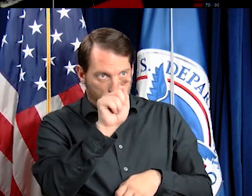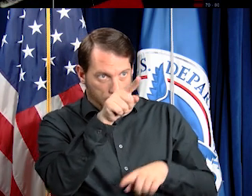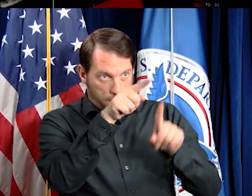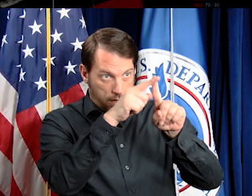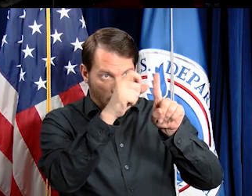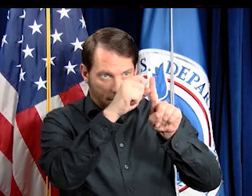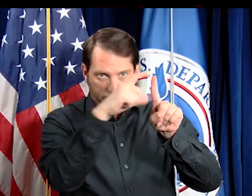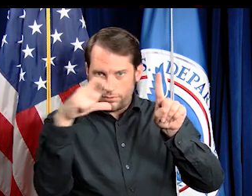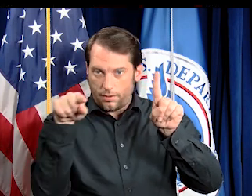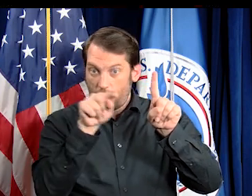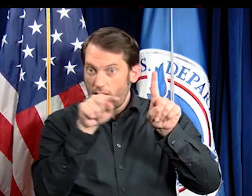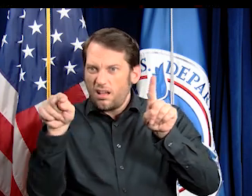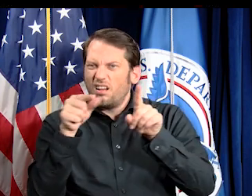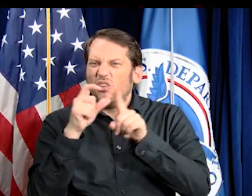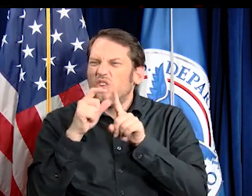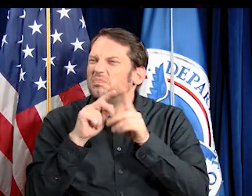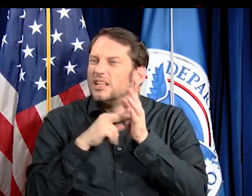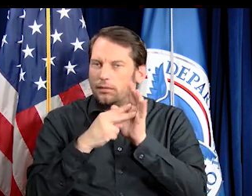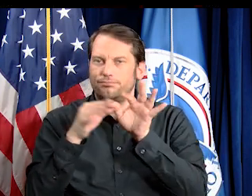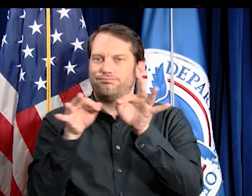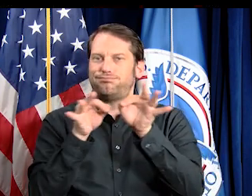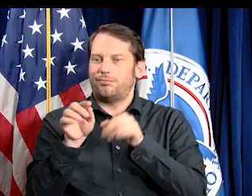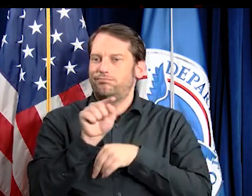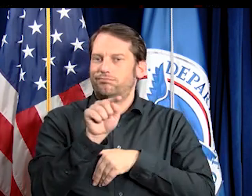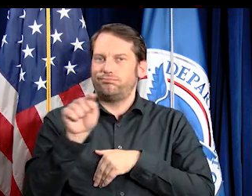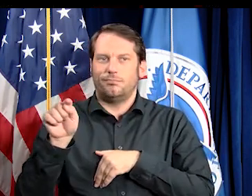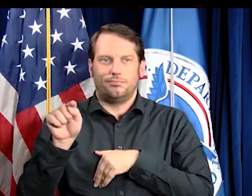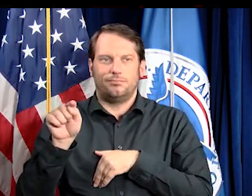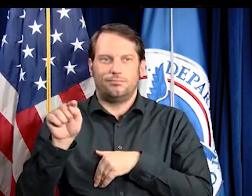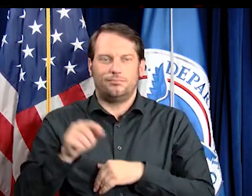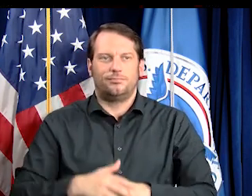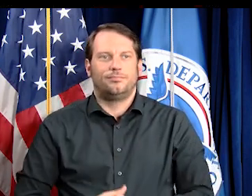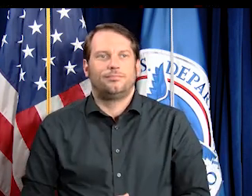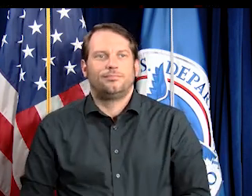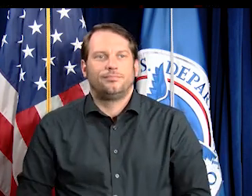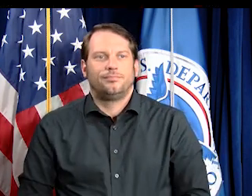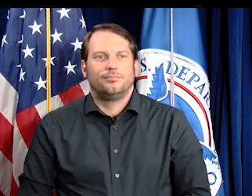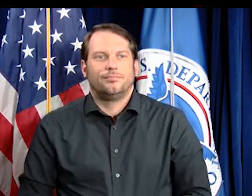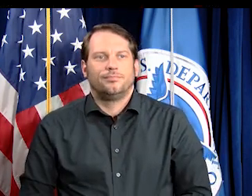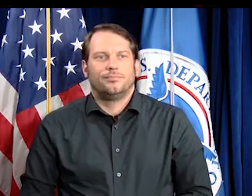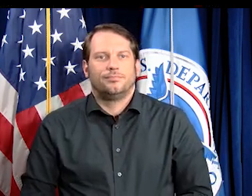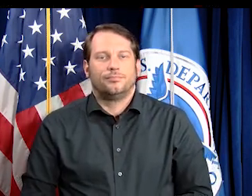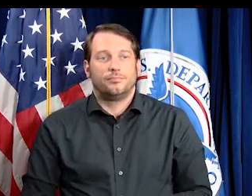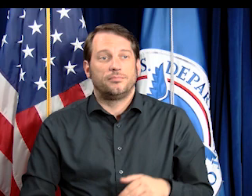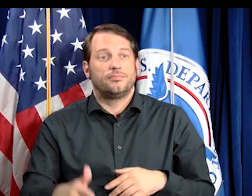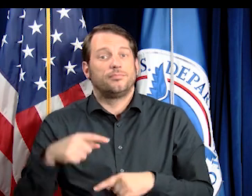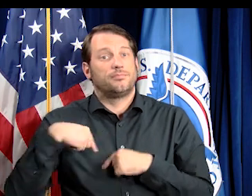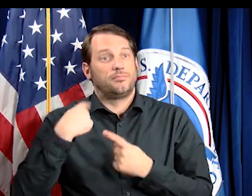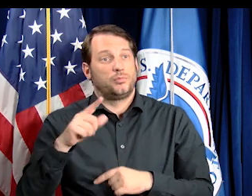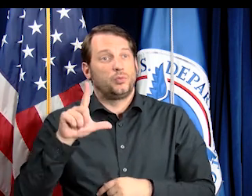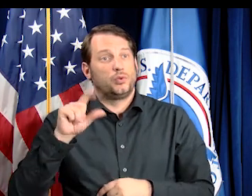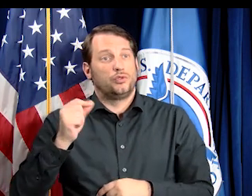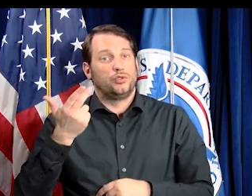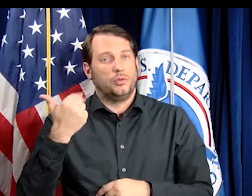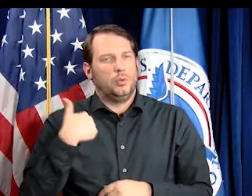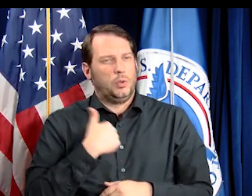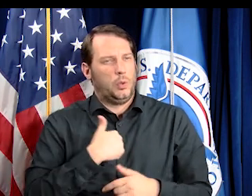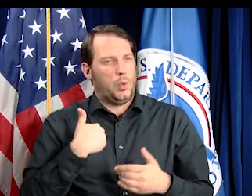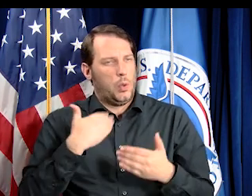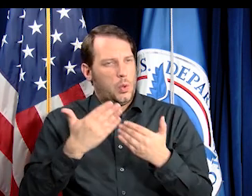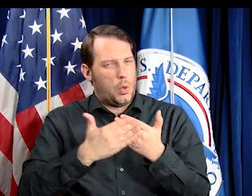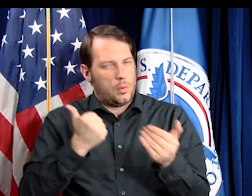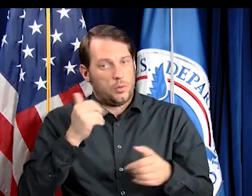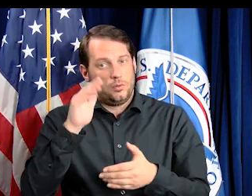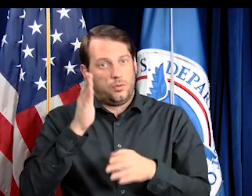are. Since 2013, we have almost 2,000 users, over 660,000 tags that have been selected,